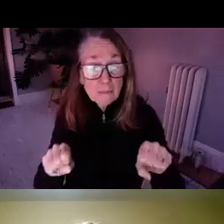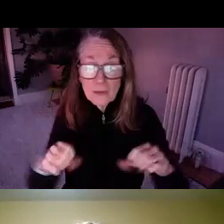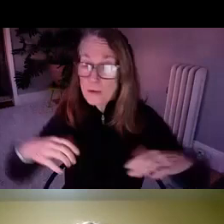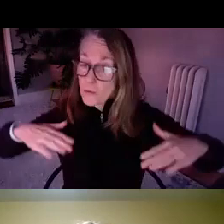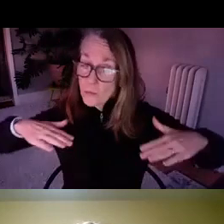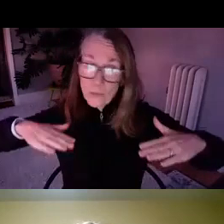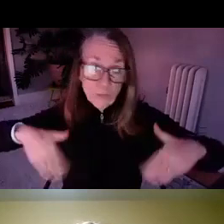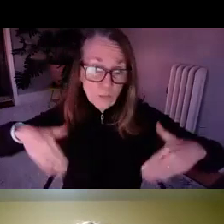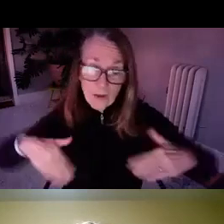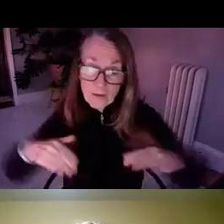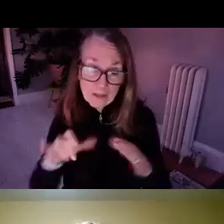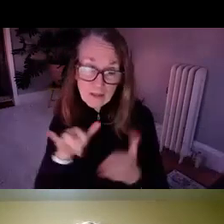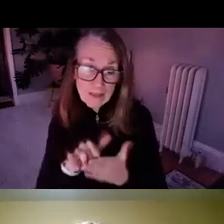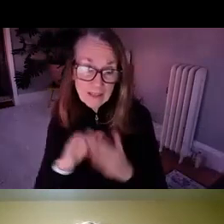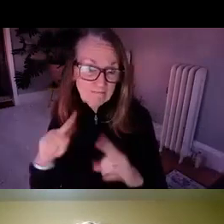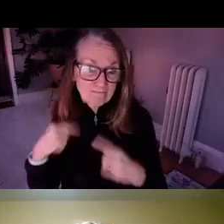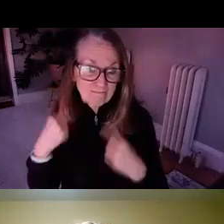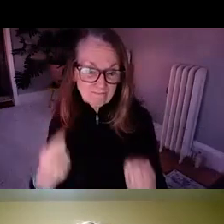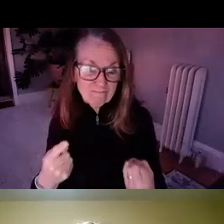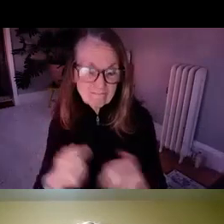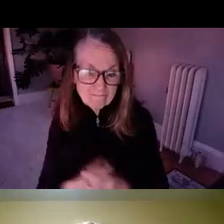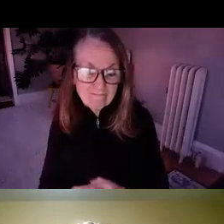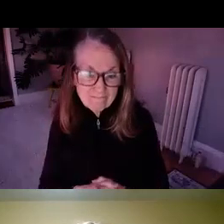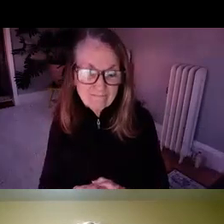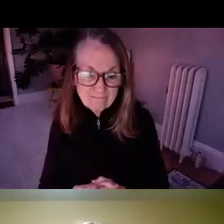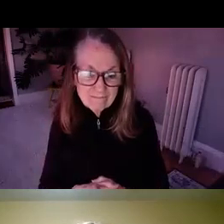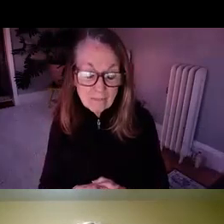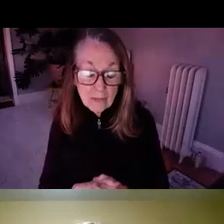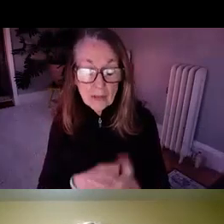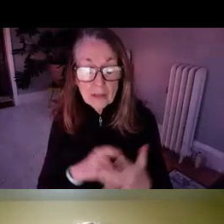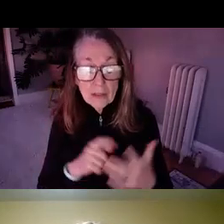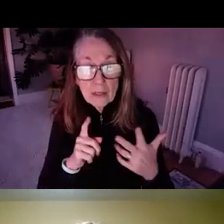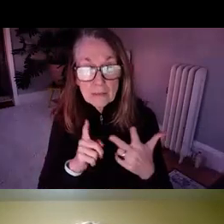do that. In addition to that,